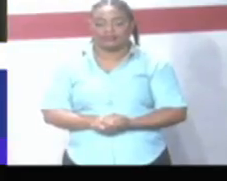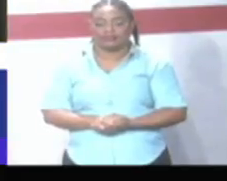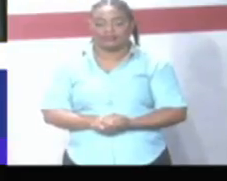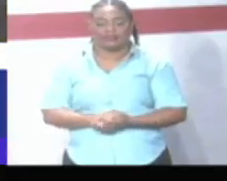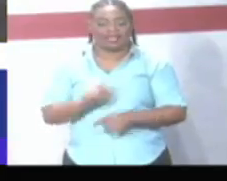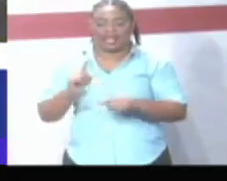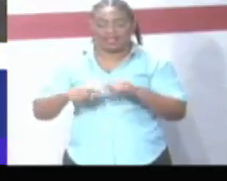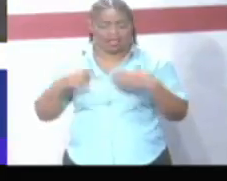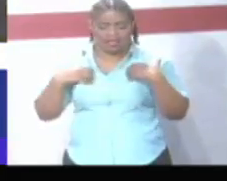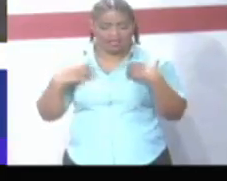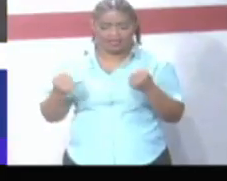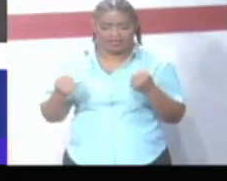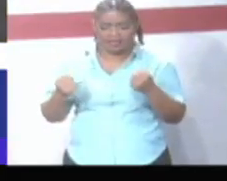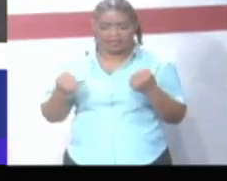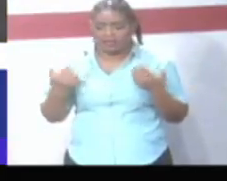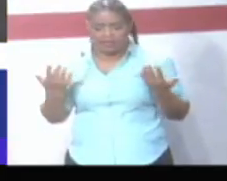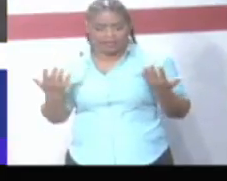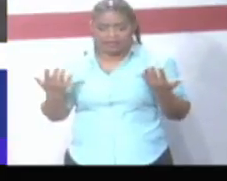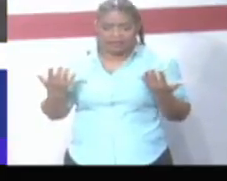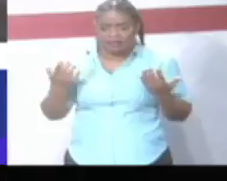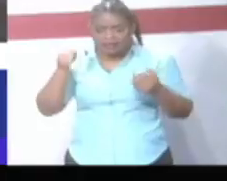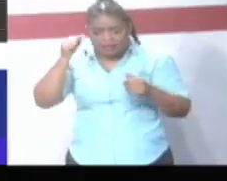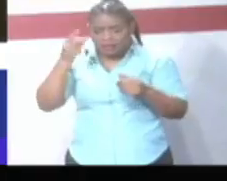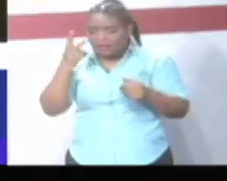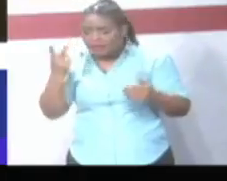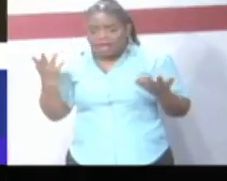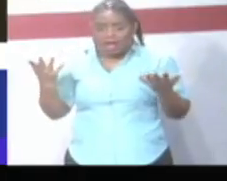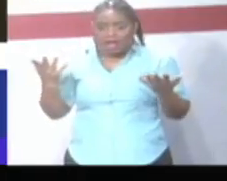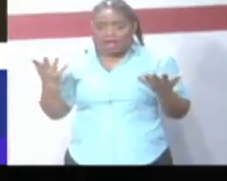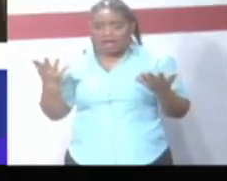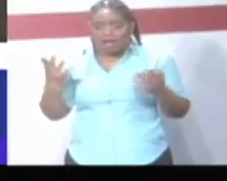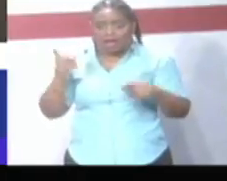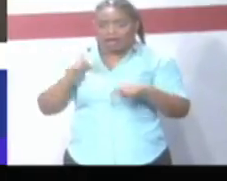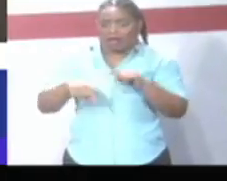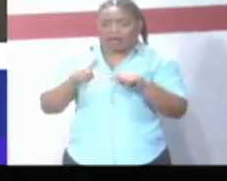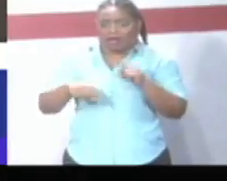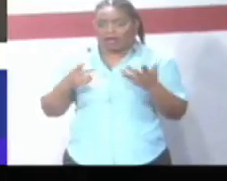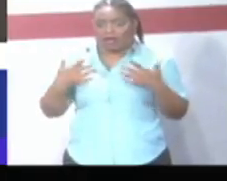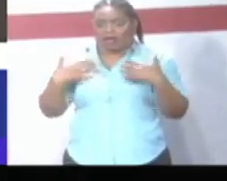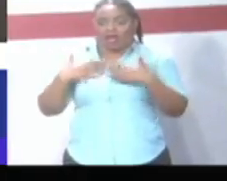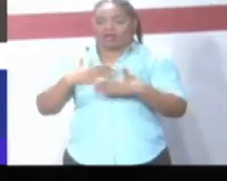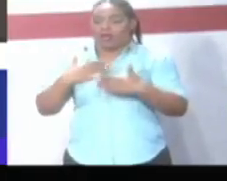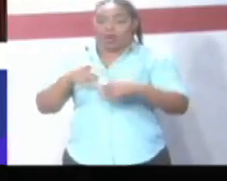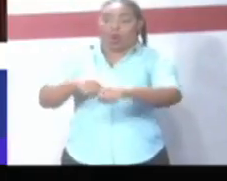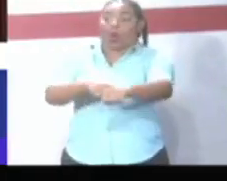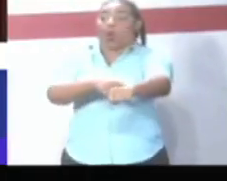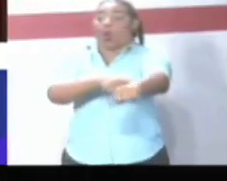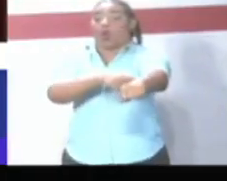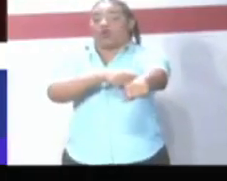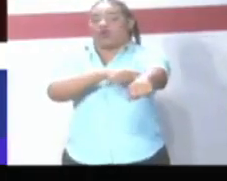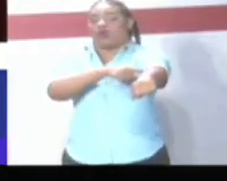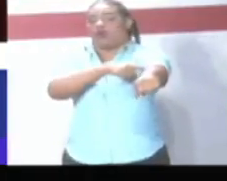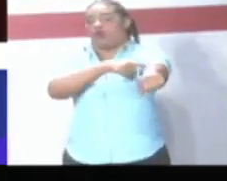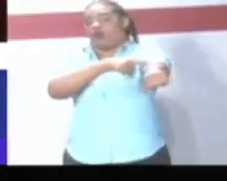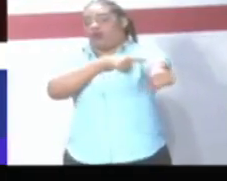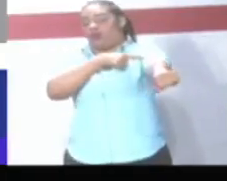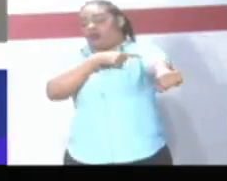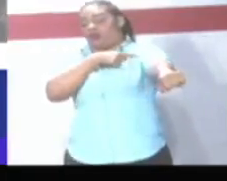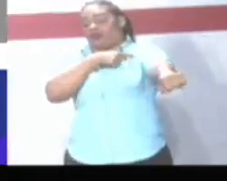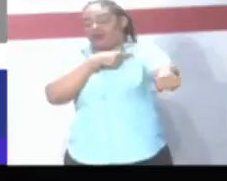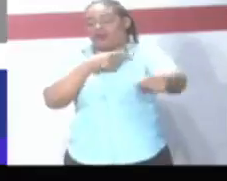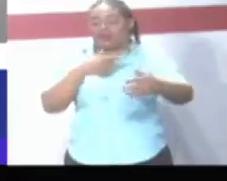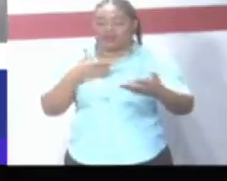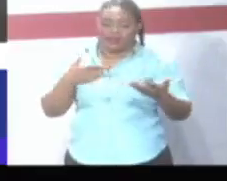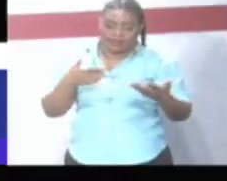important. Imagine not being able to breathe for a prolonged period of time, despite high oxygen requirements.